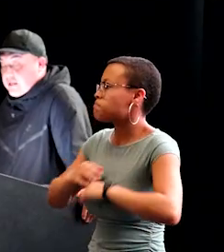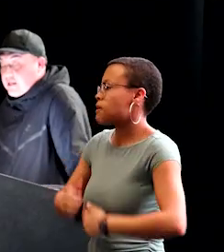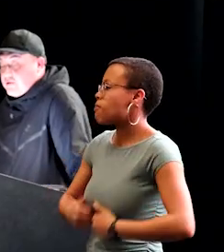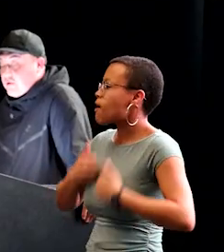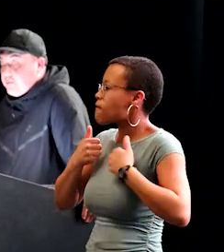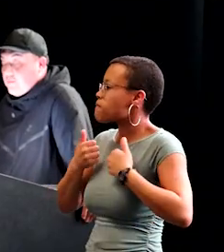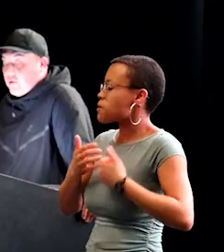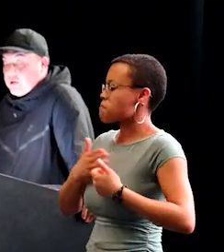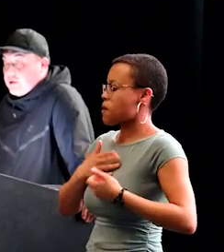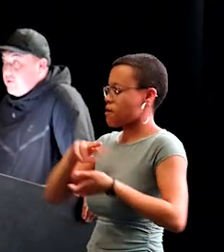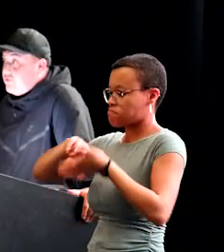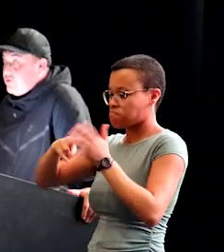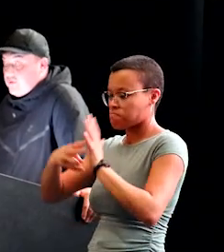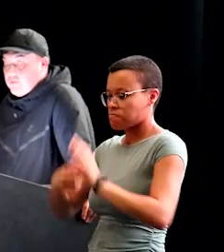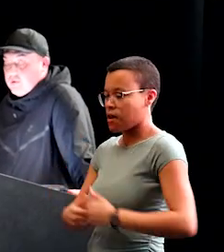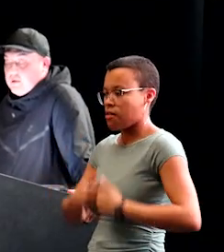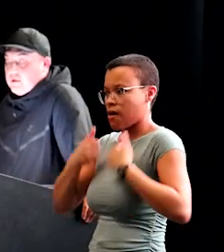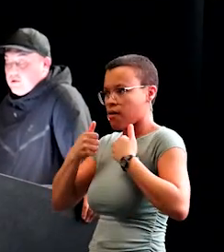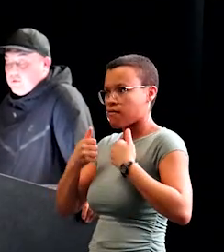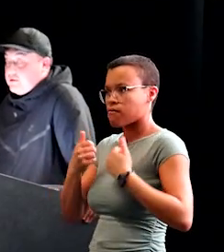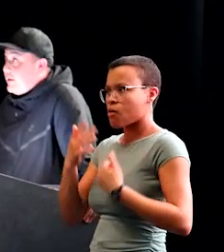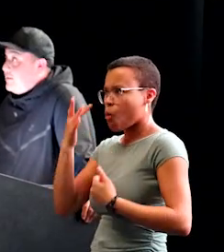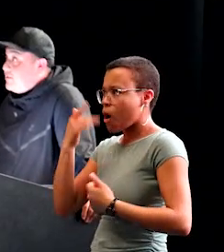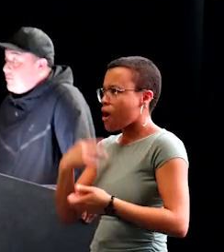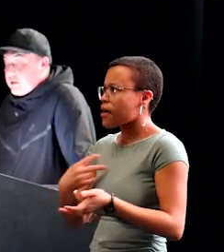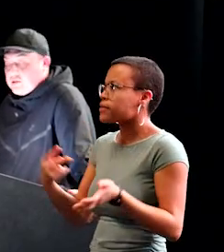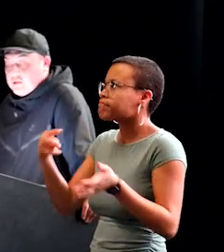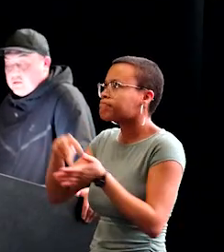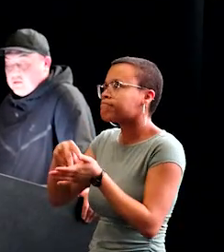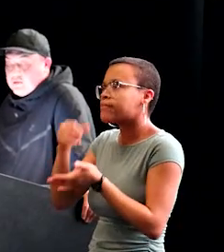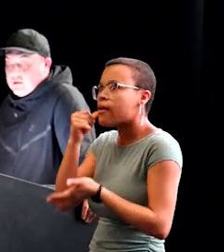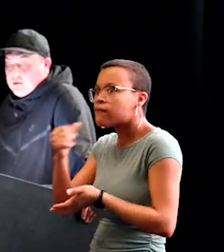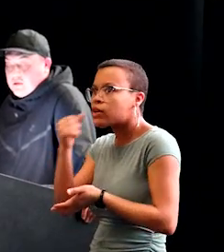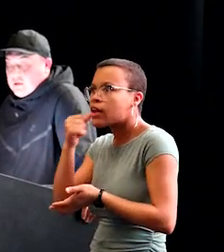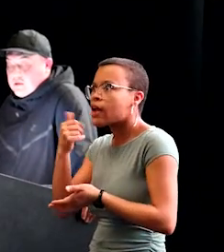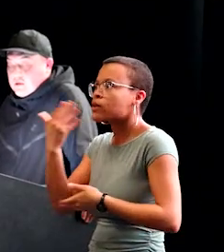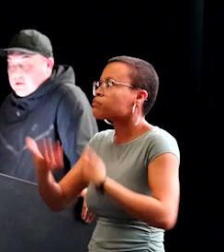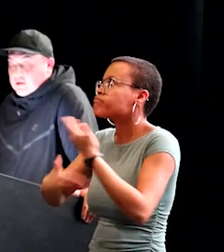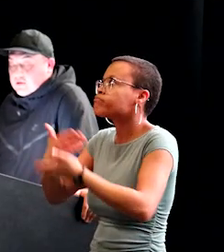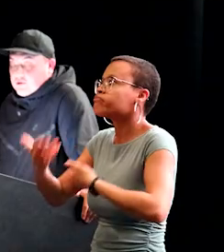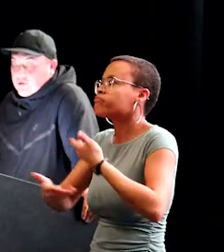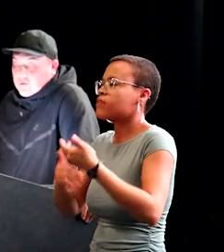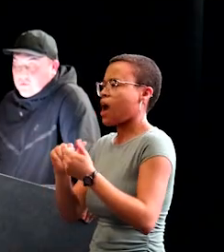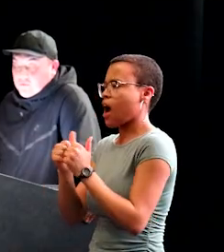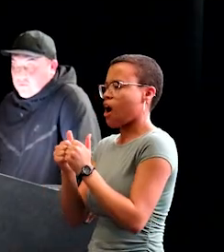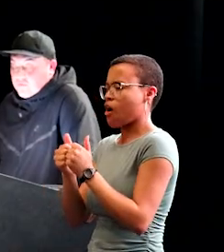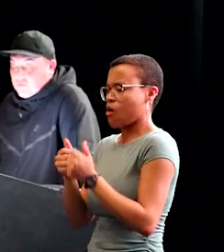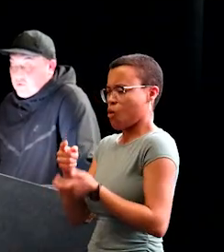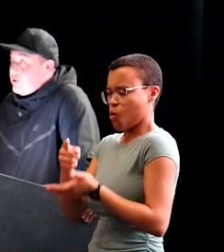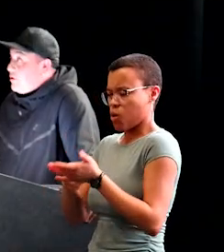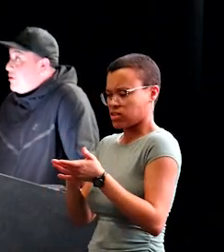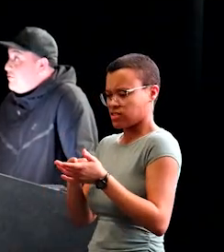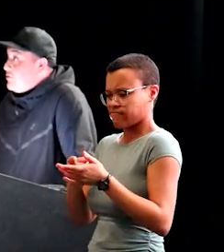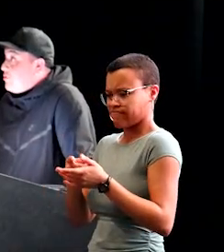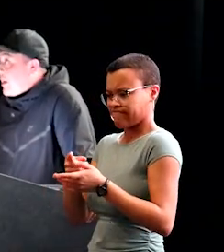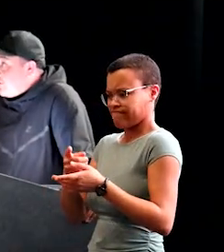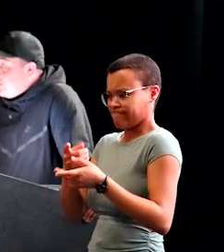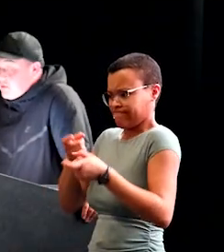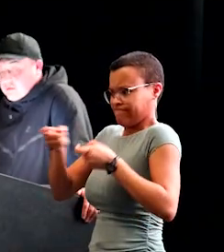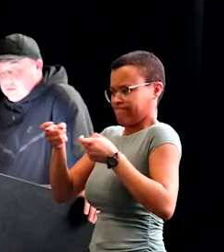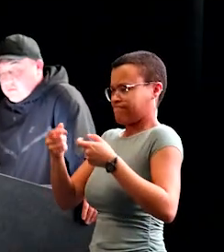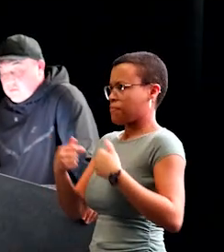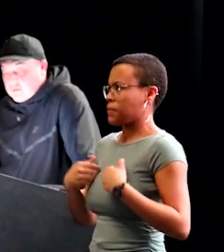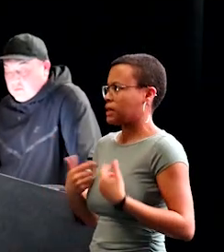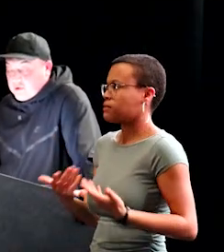Something that gets you up in the morning and gives you your day's directions. So what you love is your